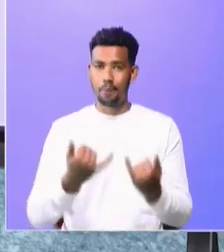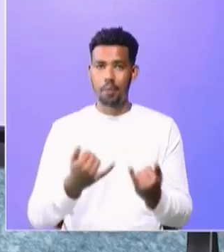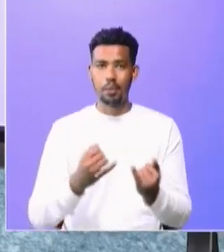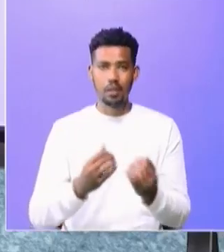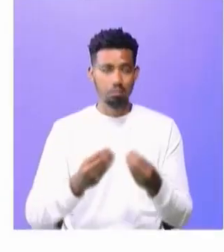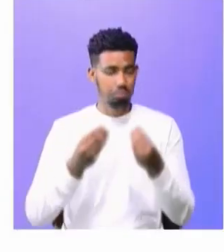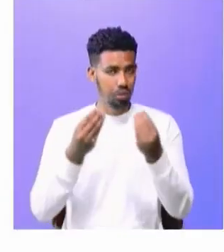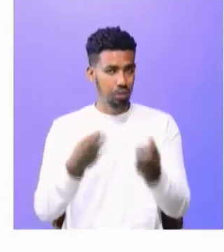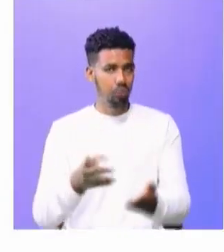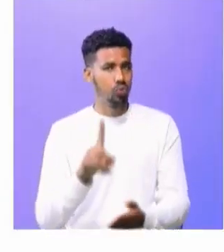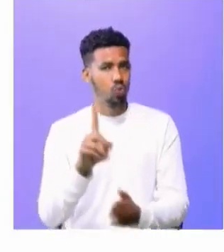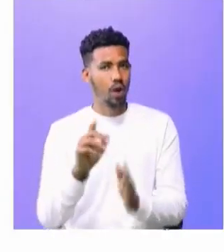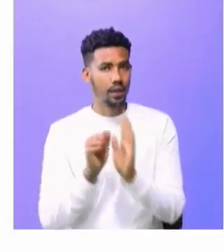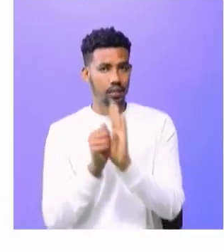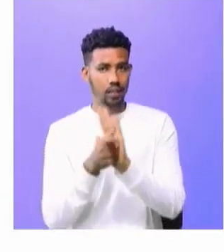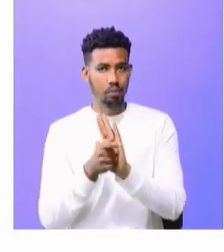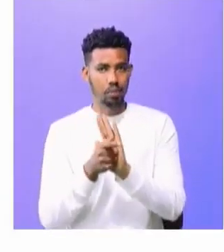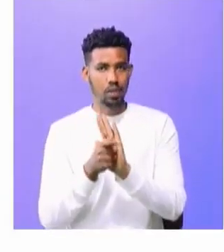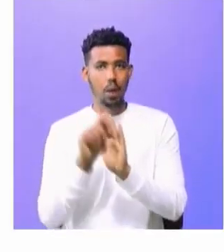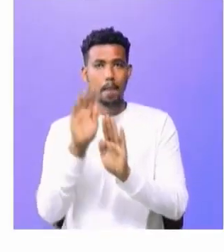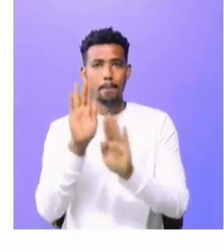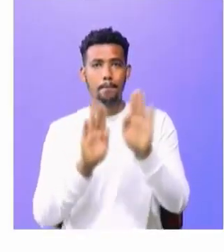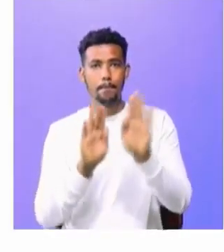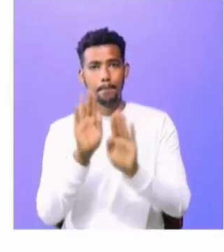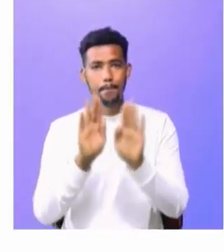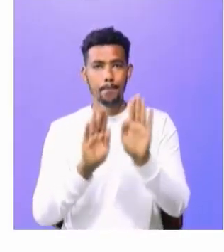example. Bus,